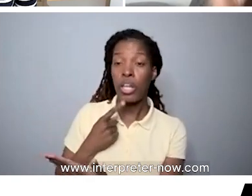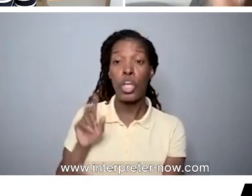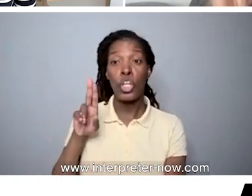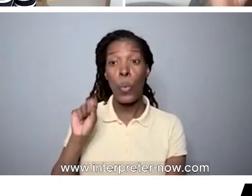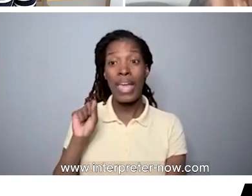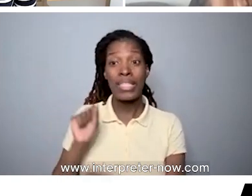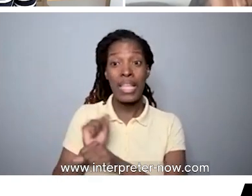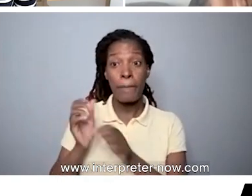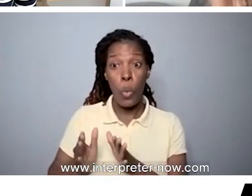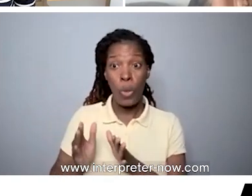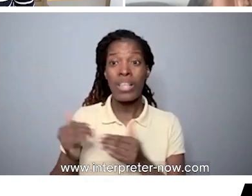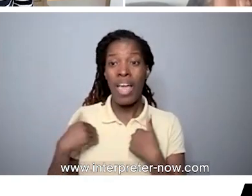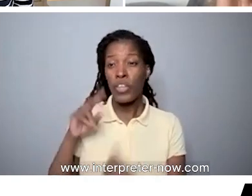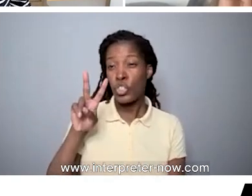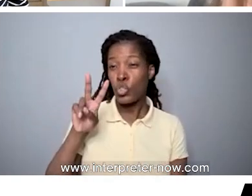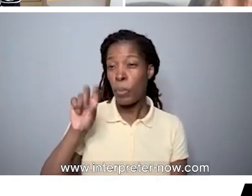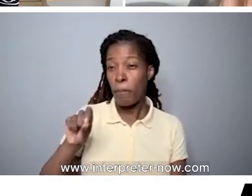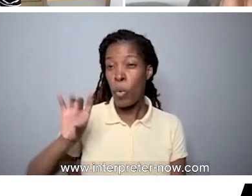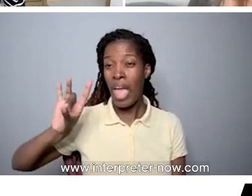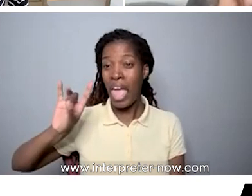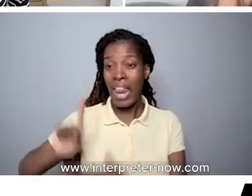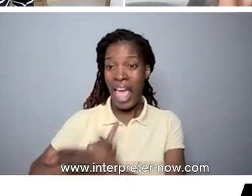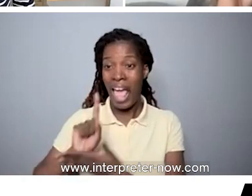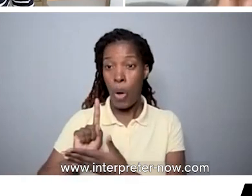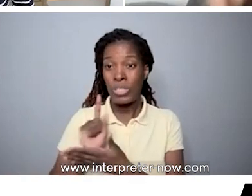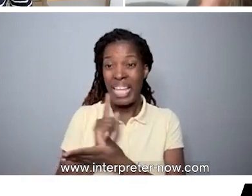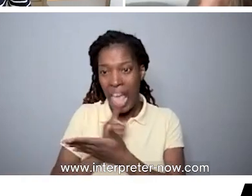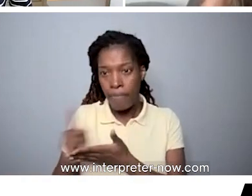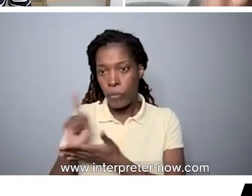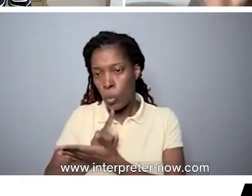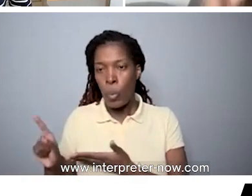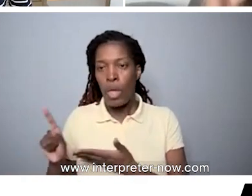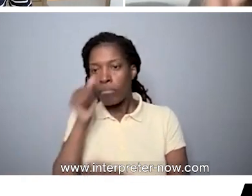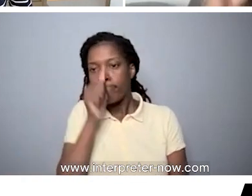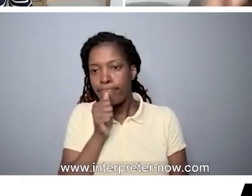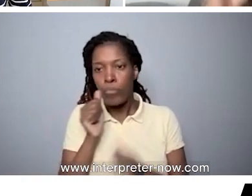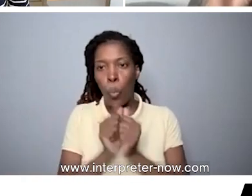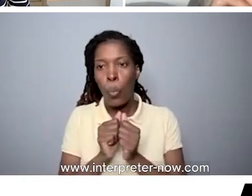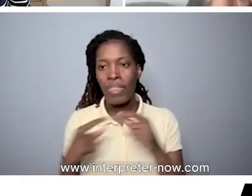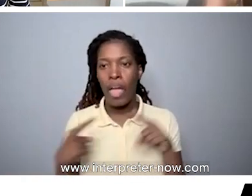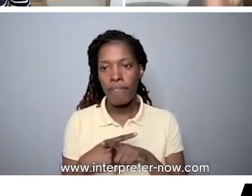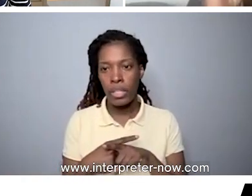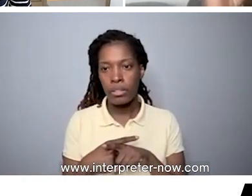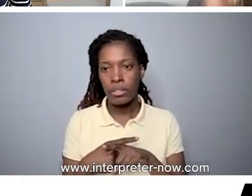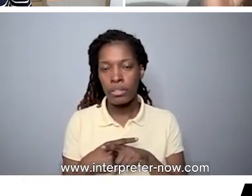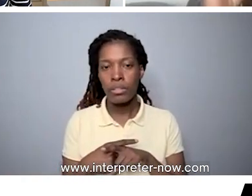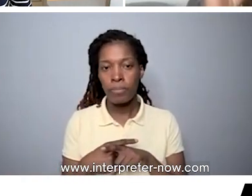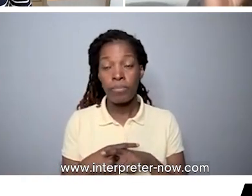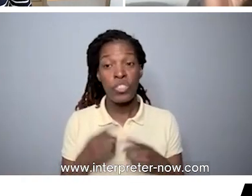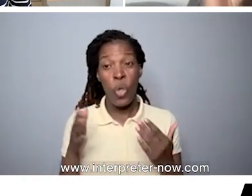week dealing with conflict, right? Yes, which is, right, so it's nearly 140 hours per year, and that's